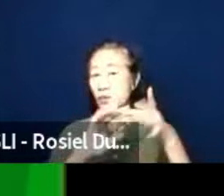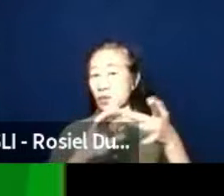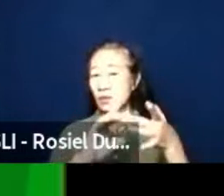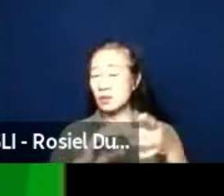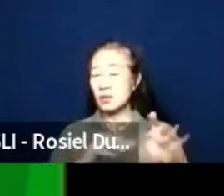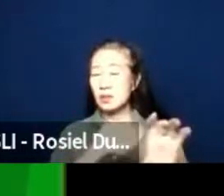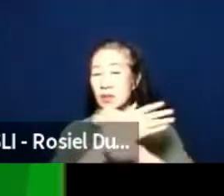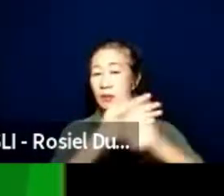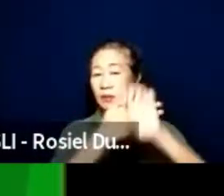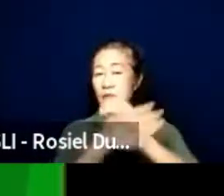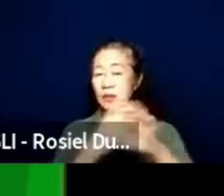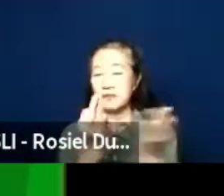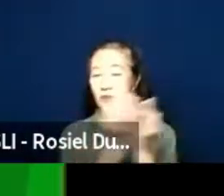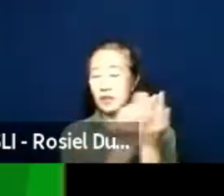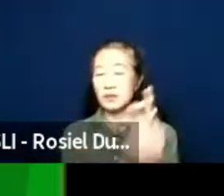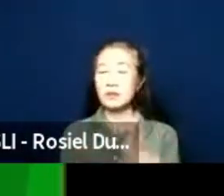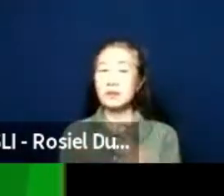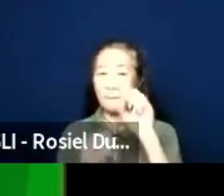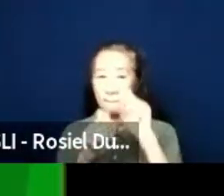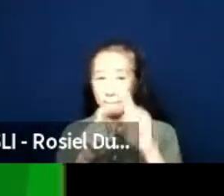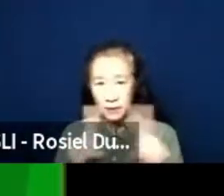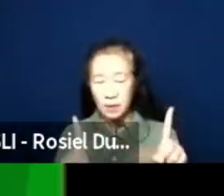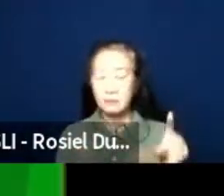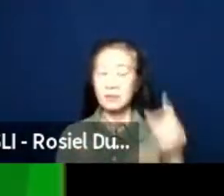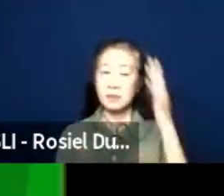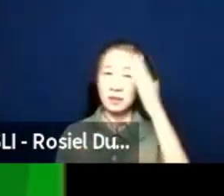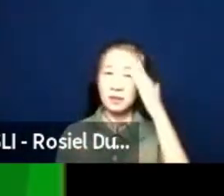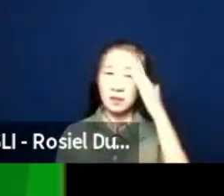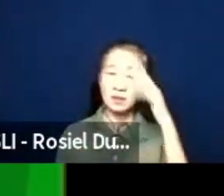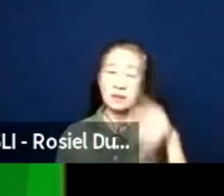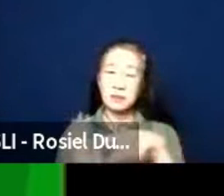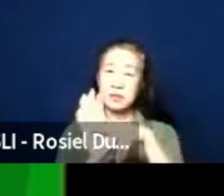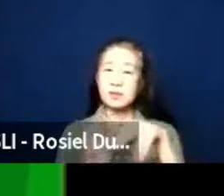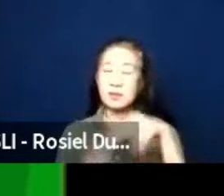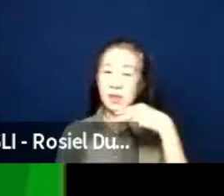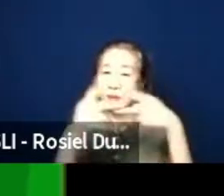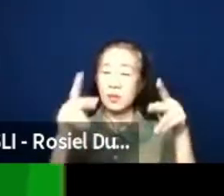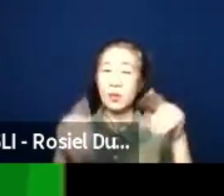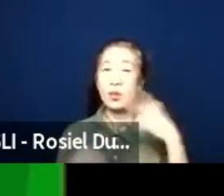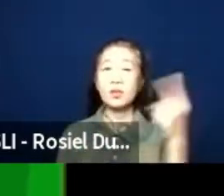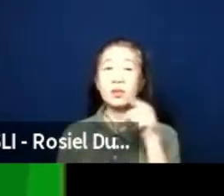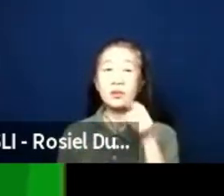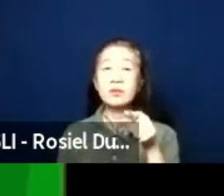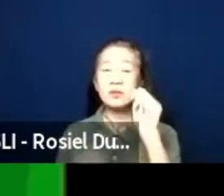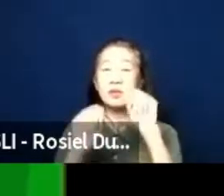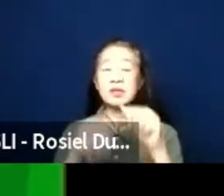email, Facebook, but make sure the post is not public. Only you could see that.